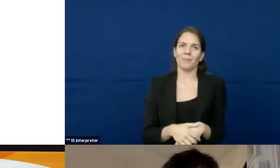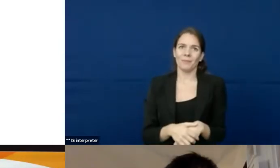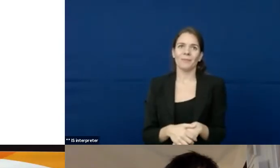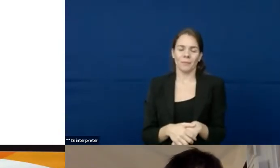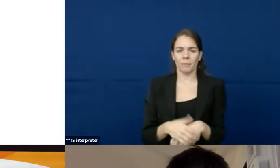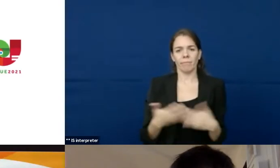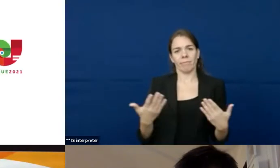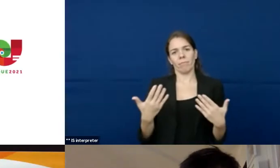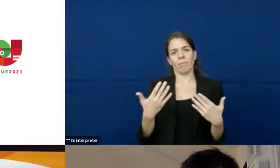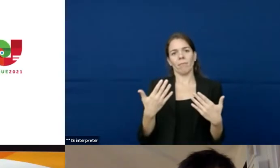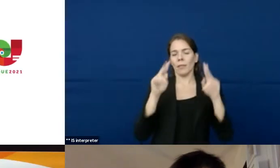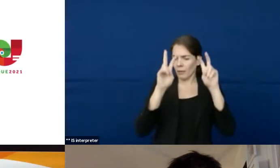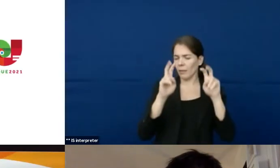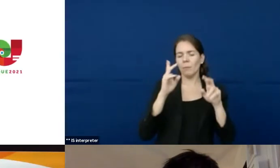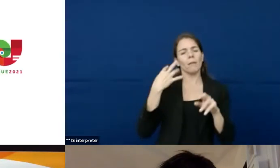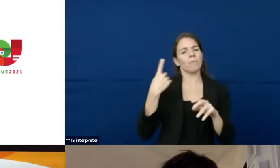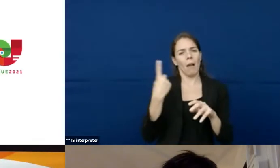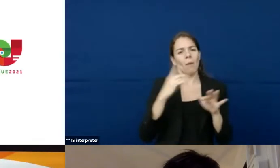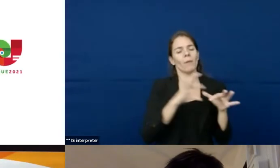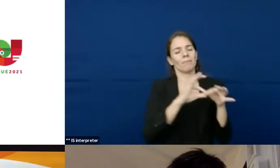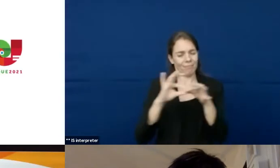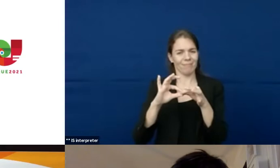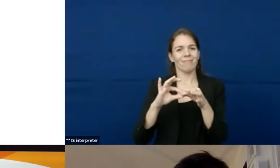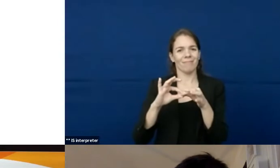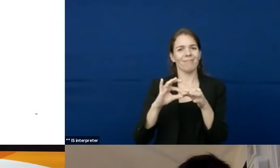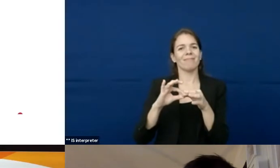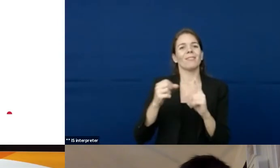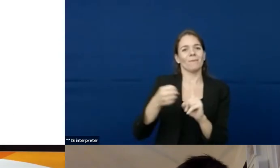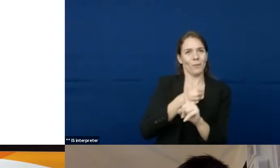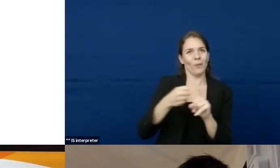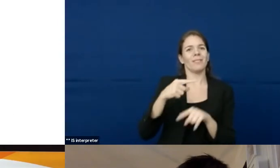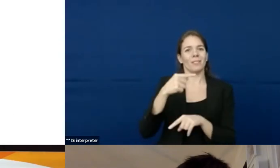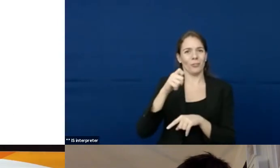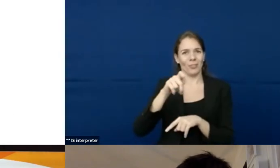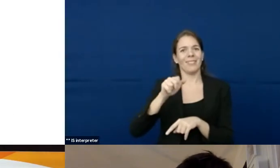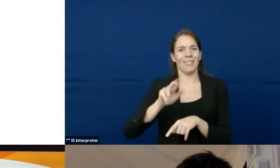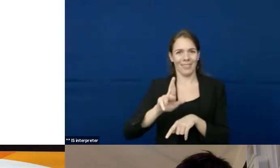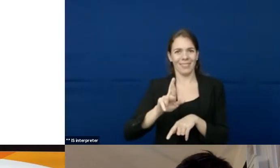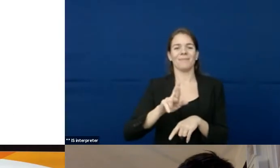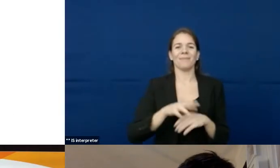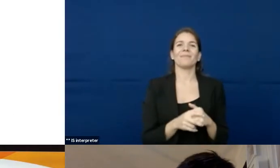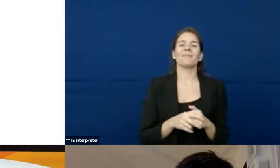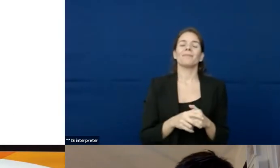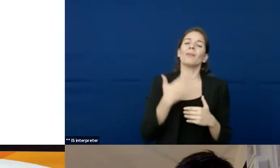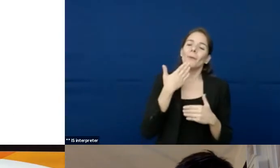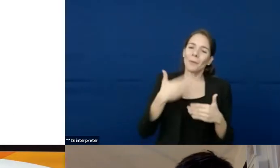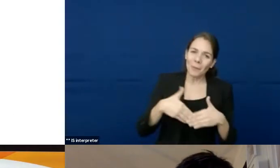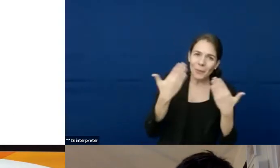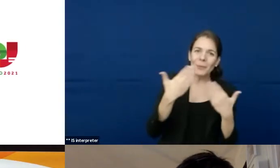And I don't know how, but I feel an amazing energy of this forum. And I could talk a